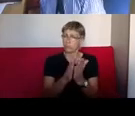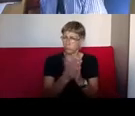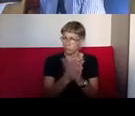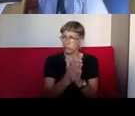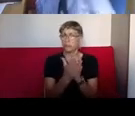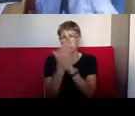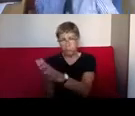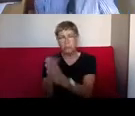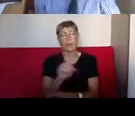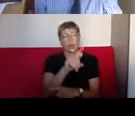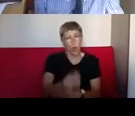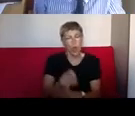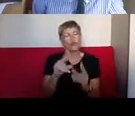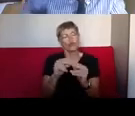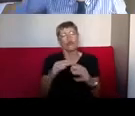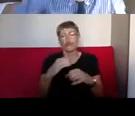before.